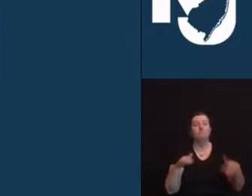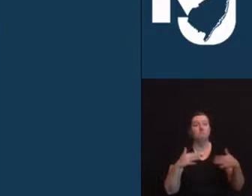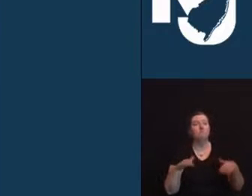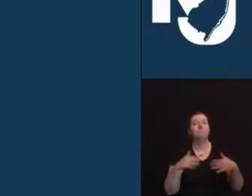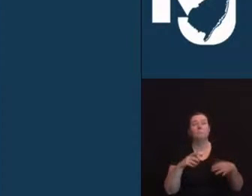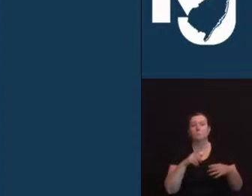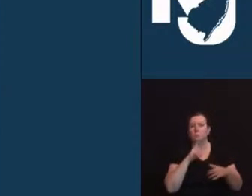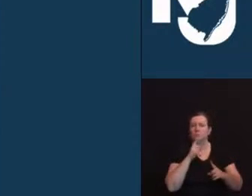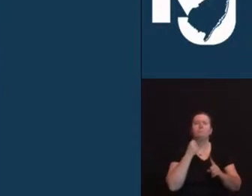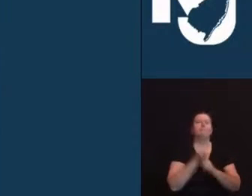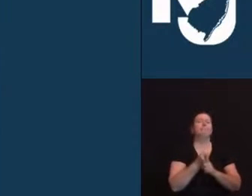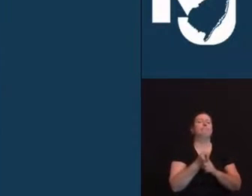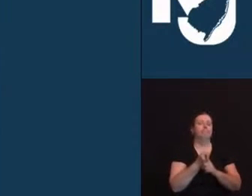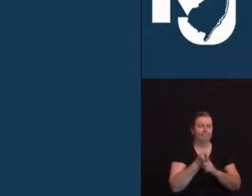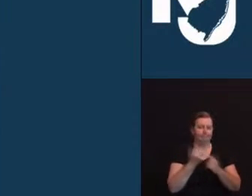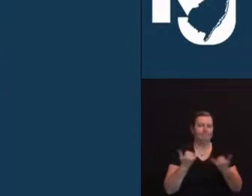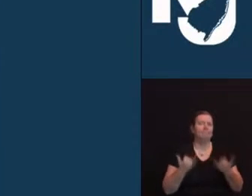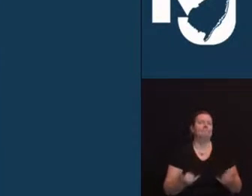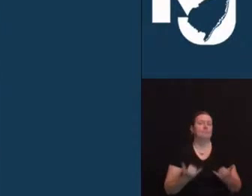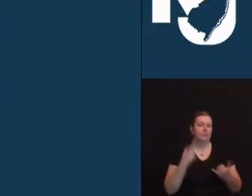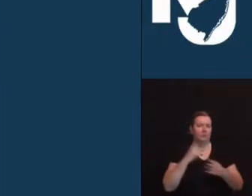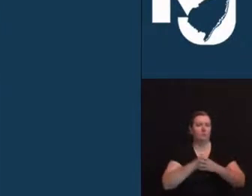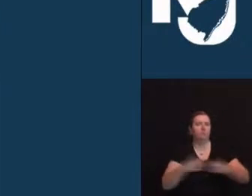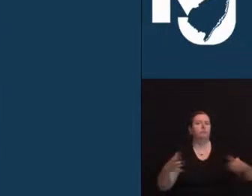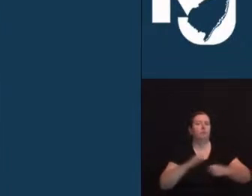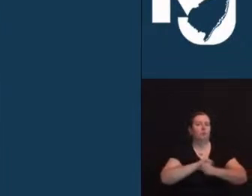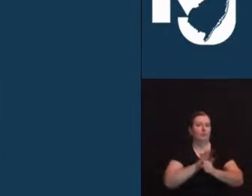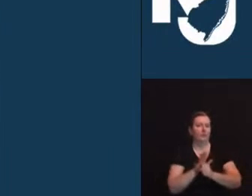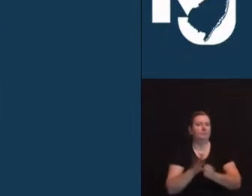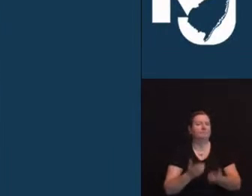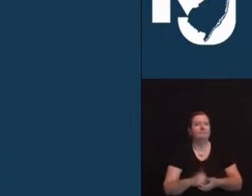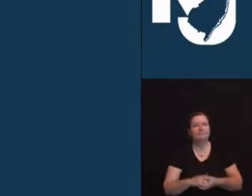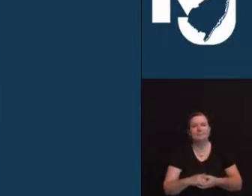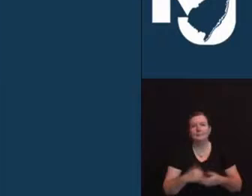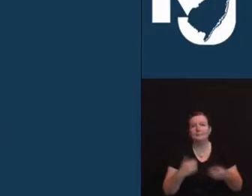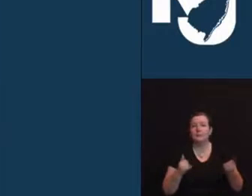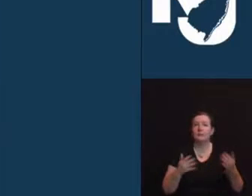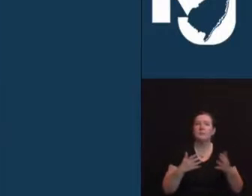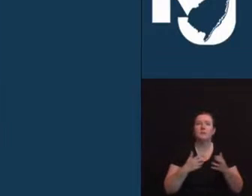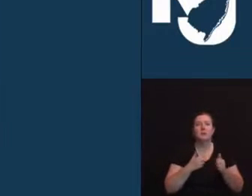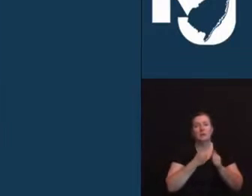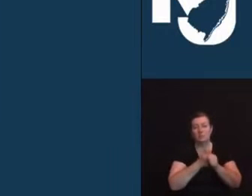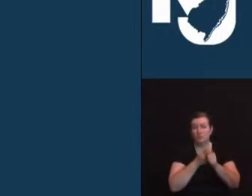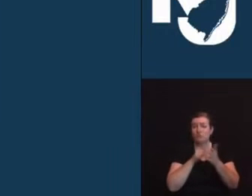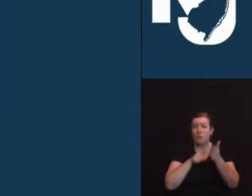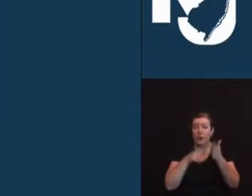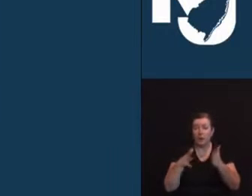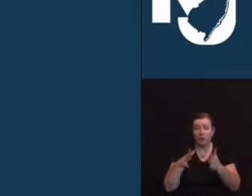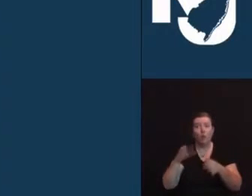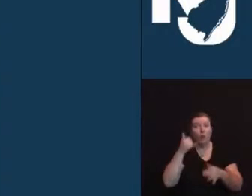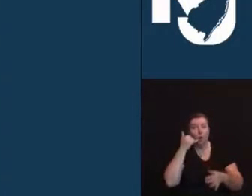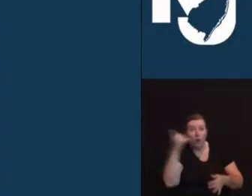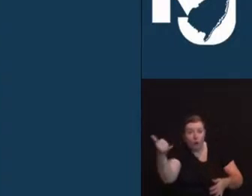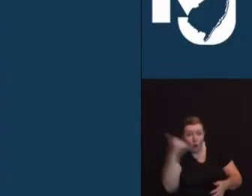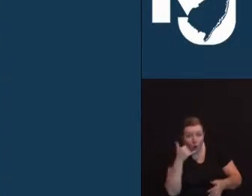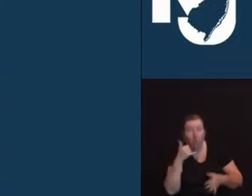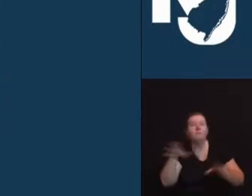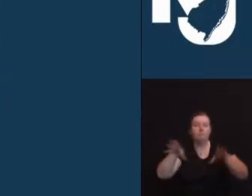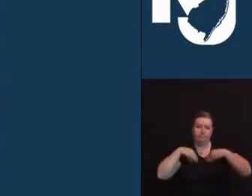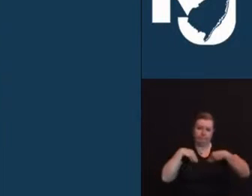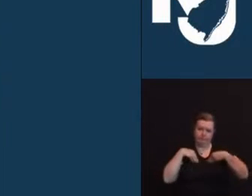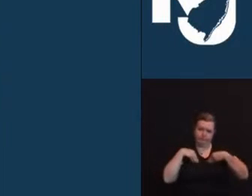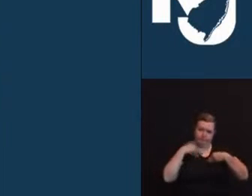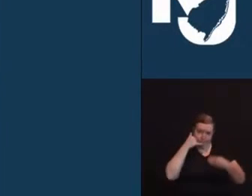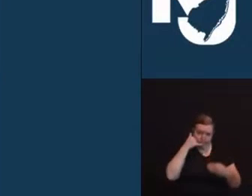contact tracers cannot do their jobs if you don't take the call. Since the beginning, our contact tracers have been prepared to run into brick